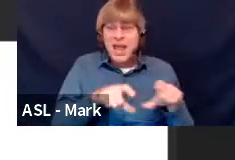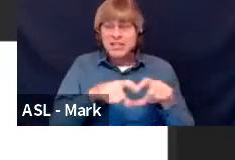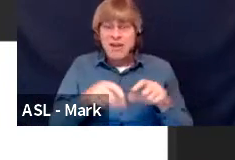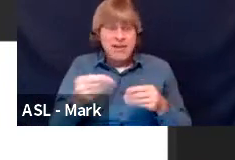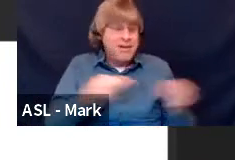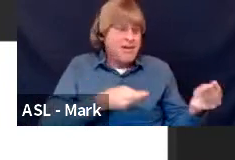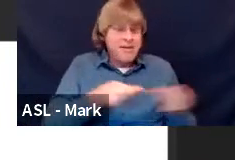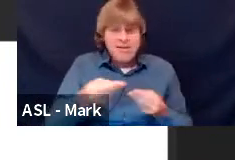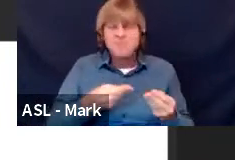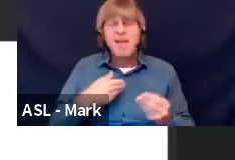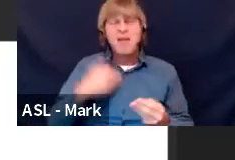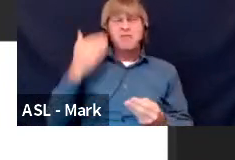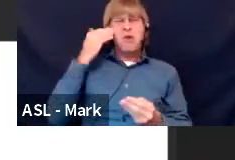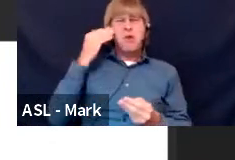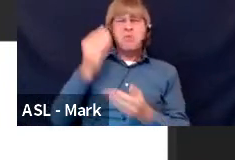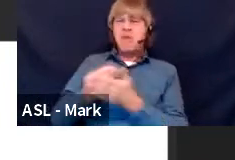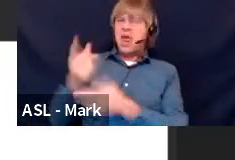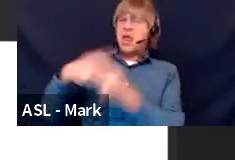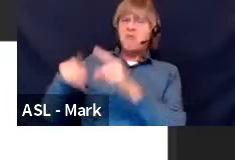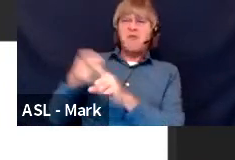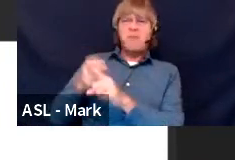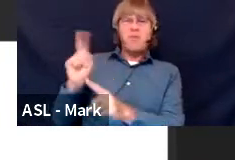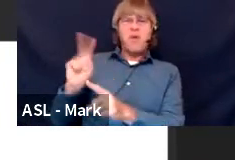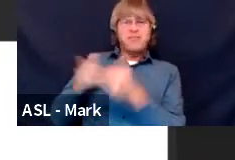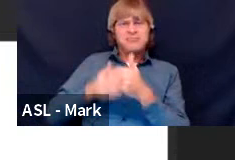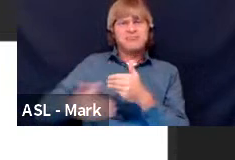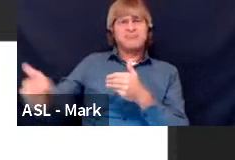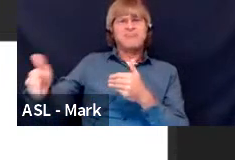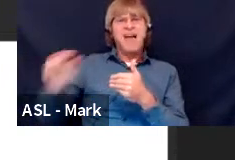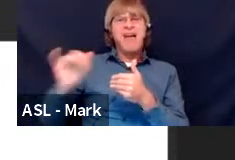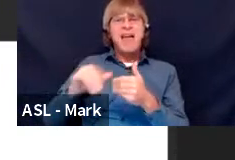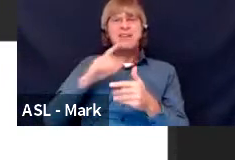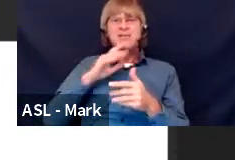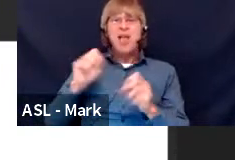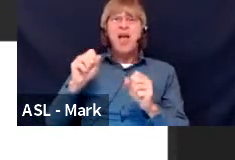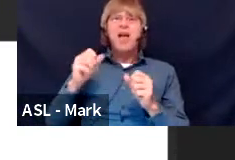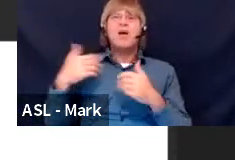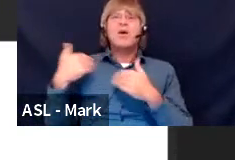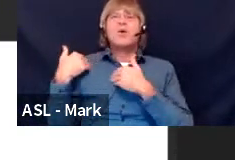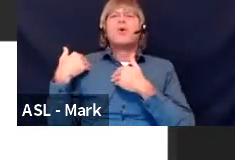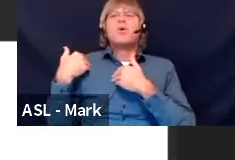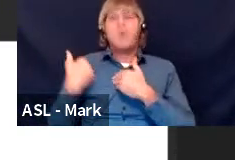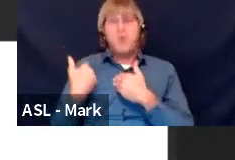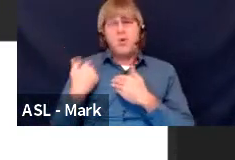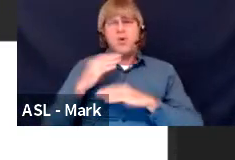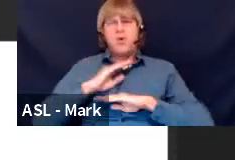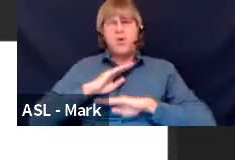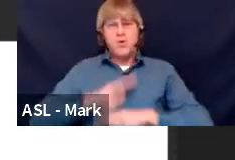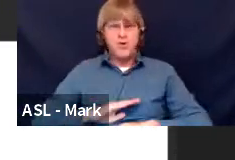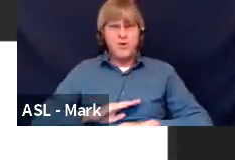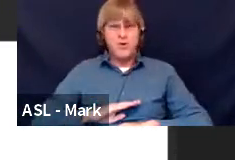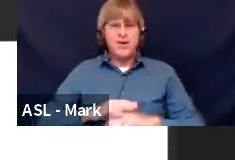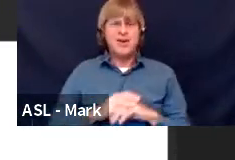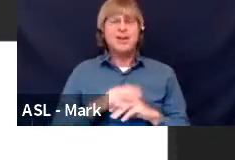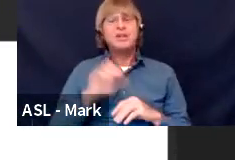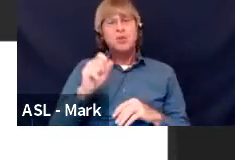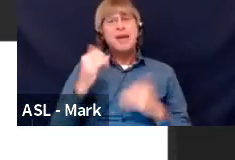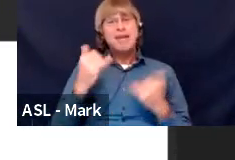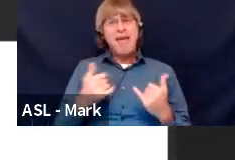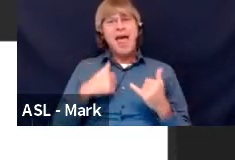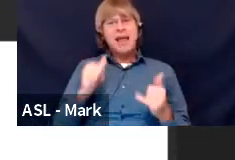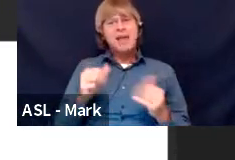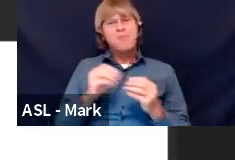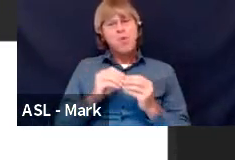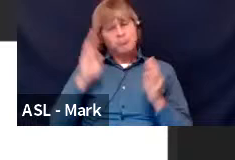knew exactly where my money was coming from, and that took a load off of me. And so I could really